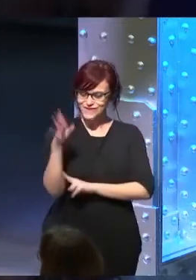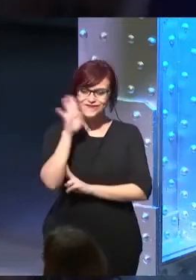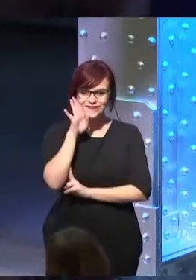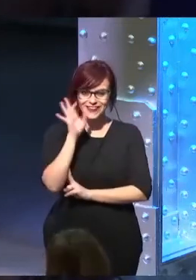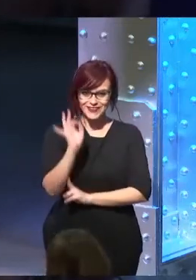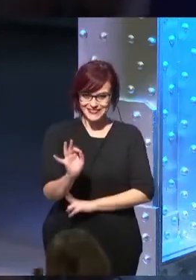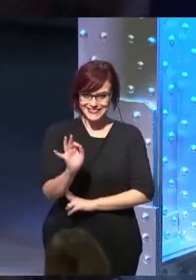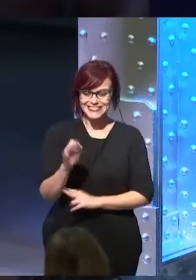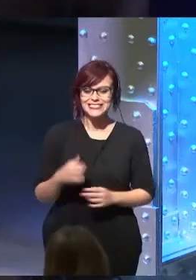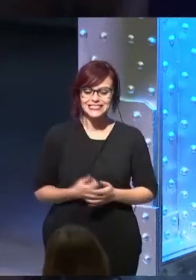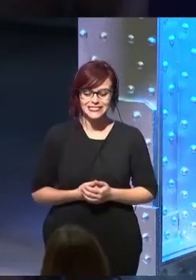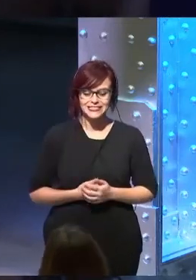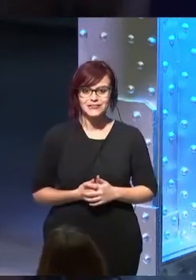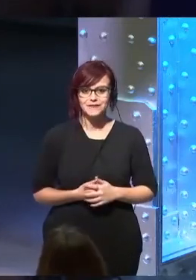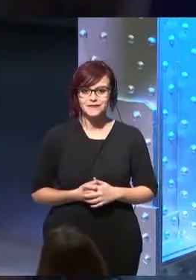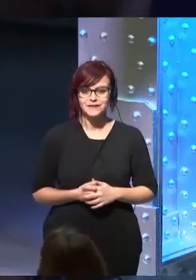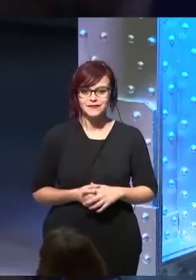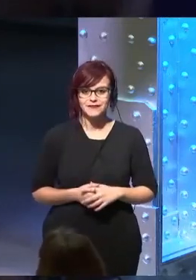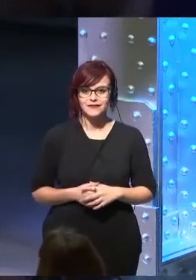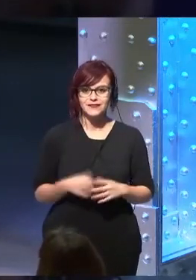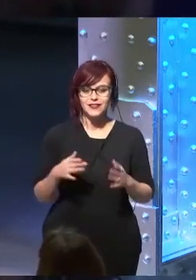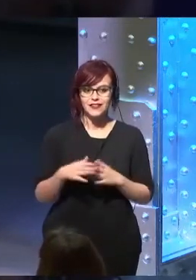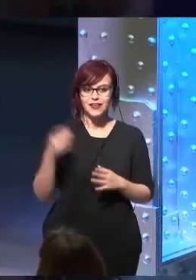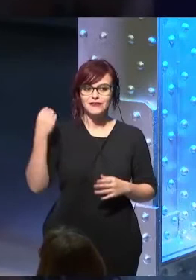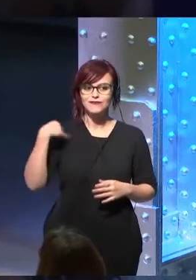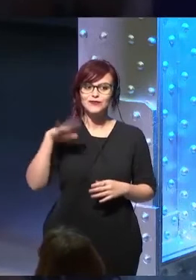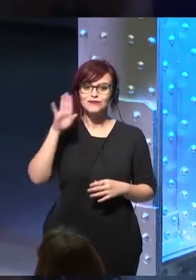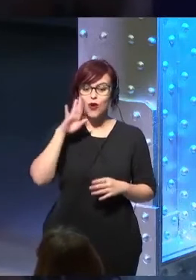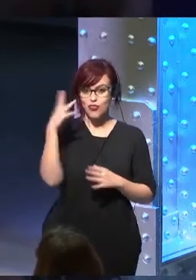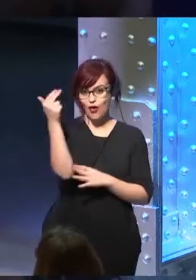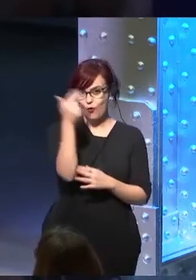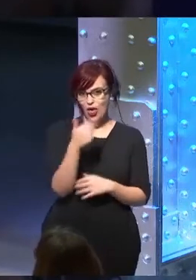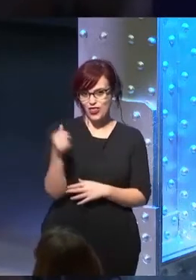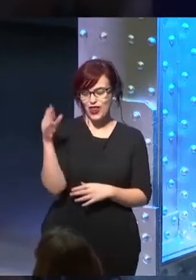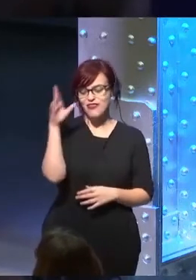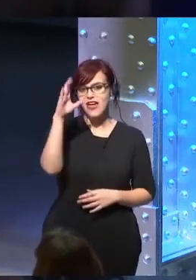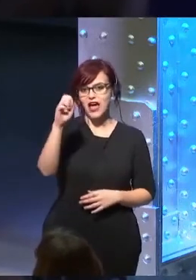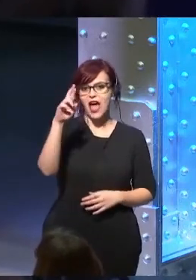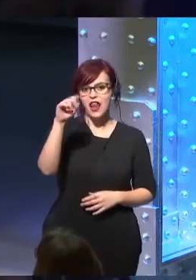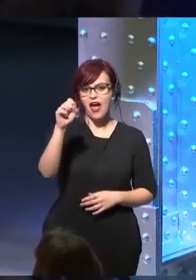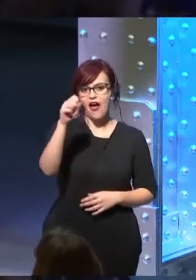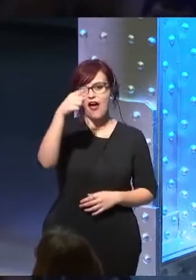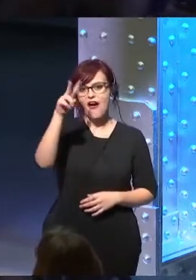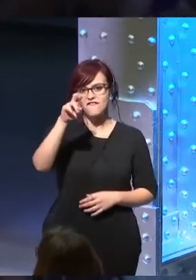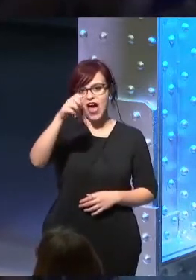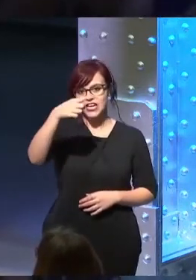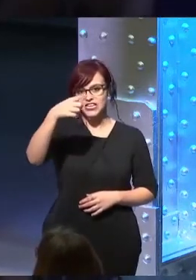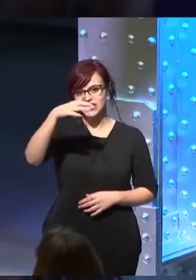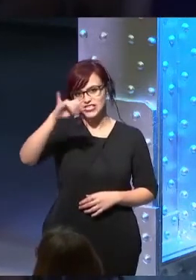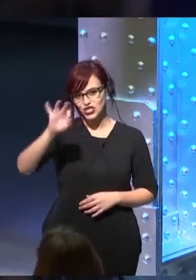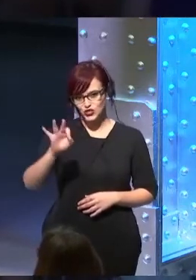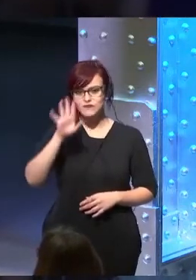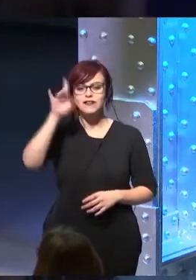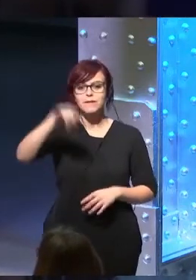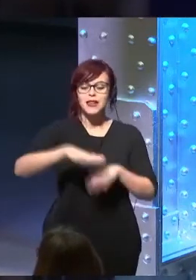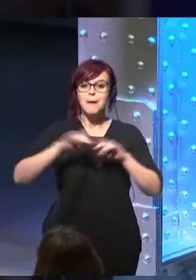superimposed onto Caravaggio's image. Even our own rather frosty Prime Minister in